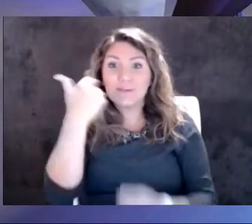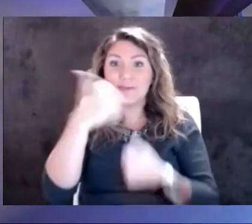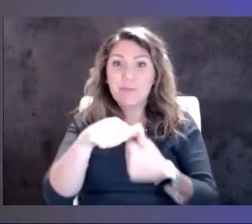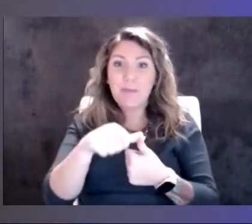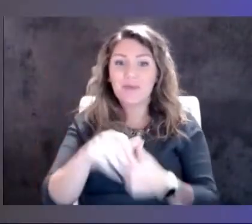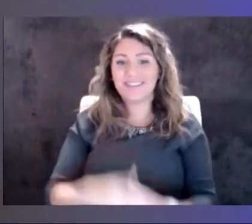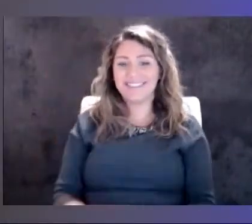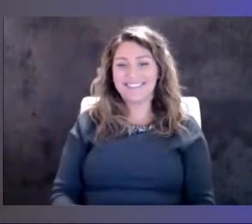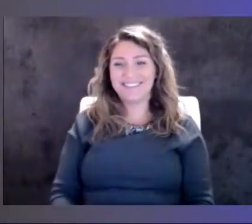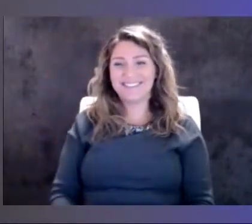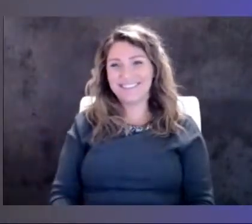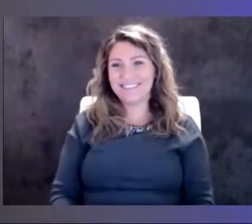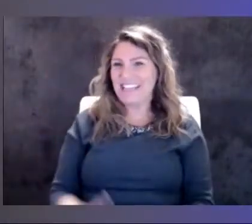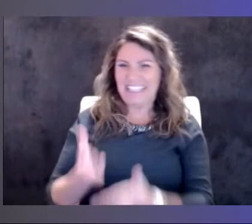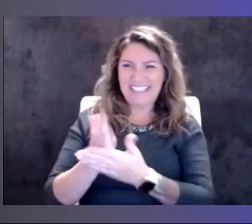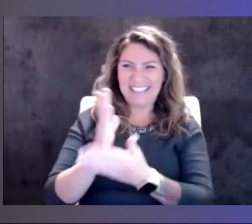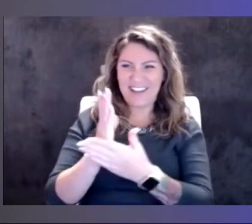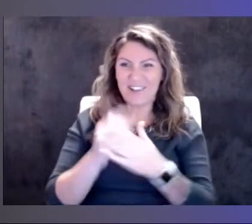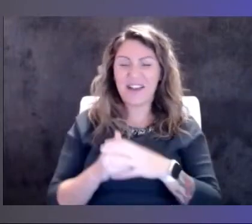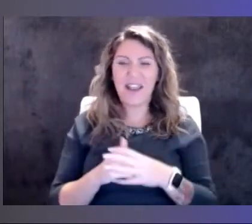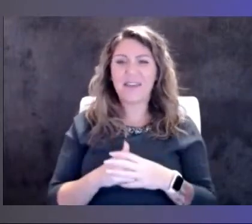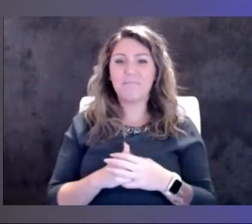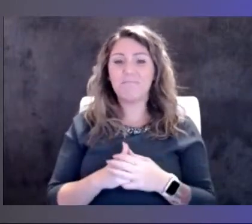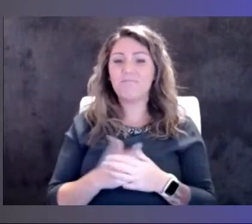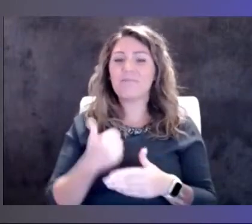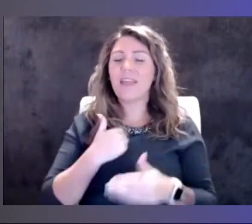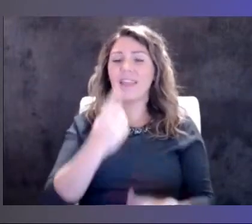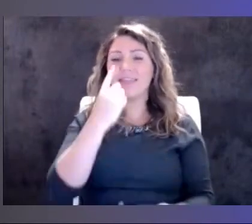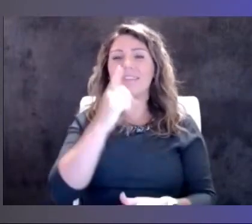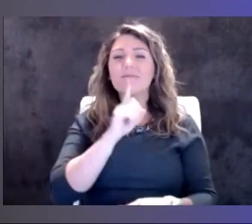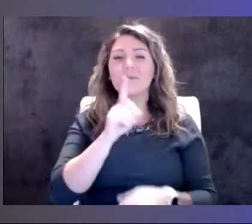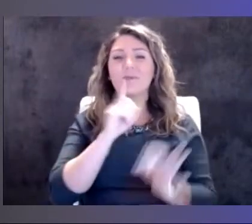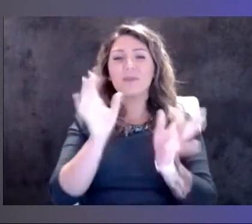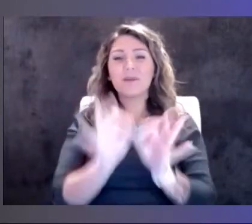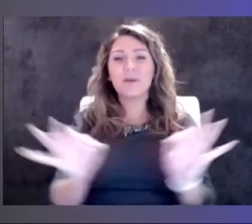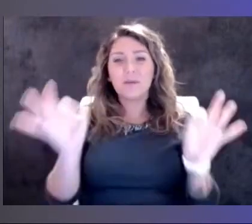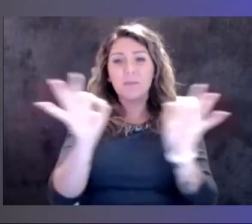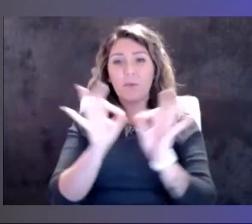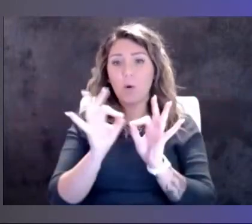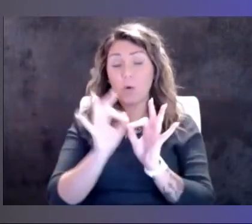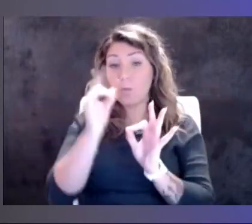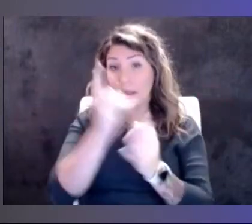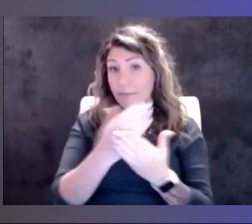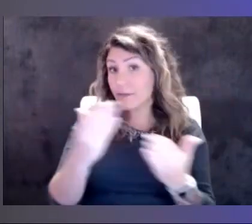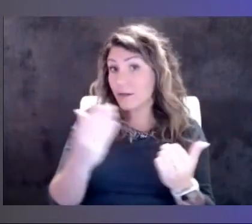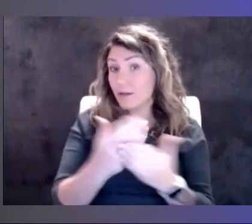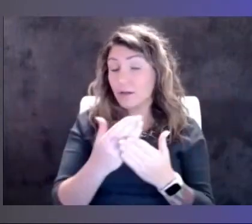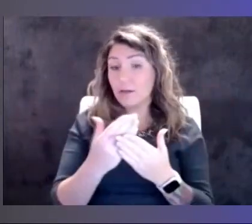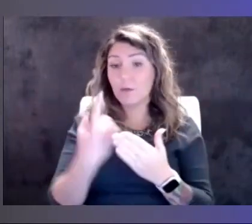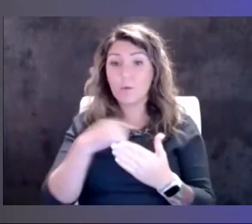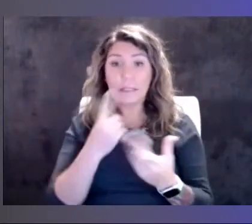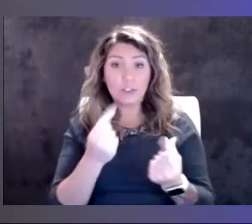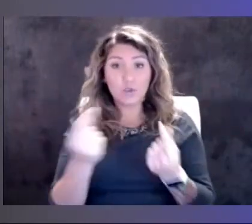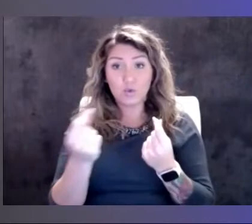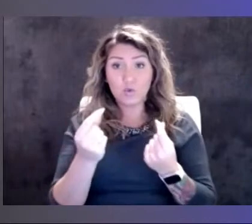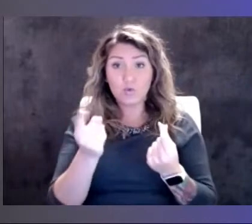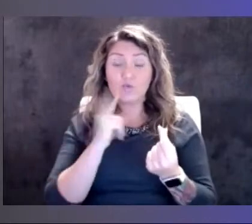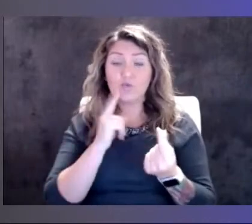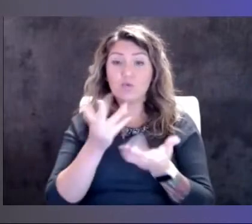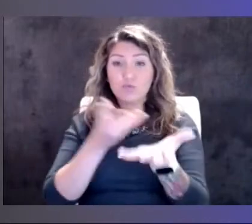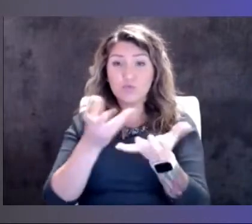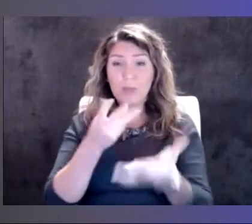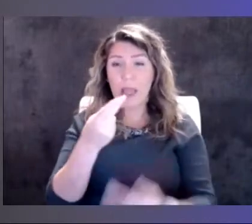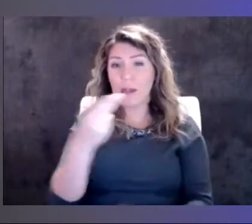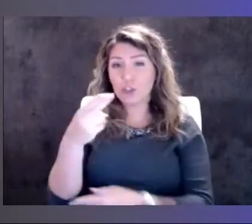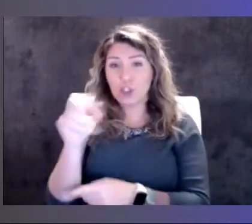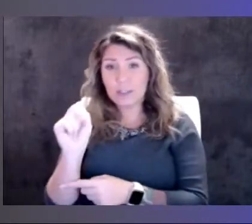Anyway, that's okay. I do think it's really important. So one of the things that we've been sort of talking about at HHS is, and